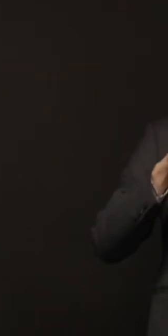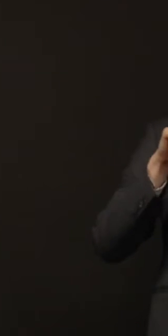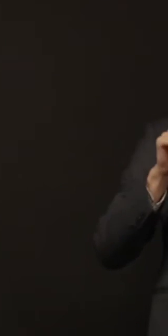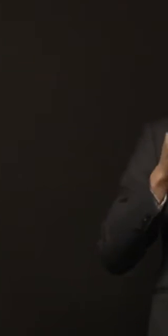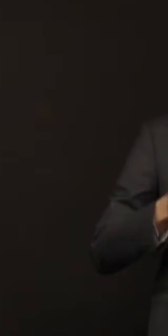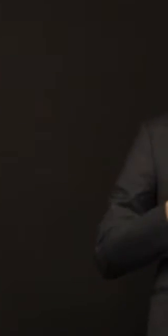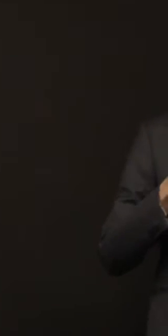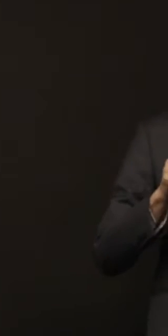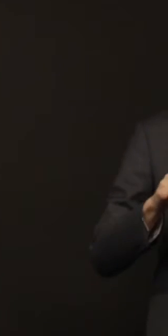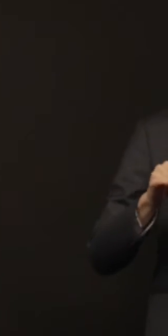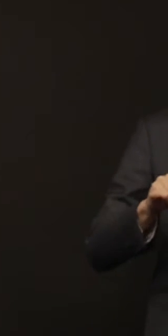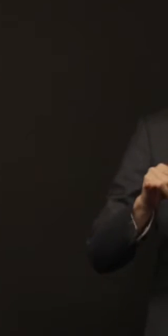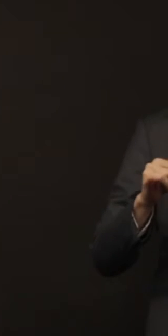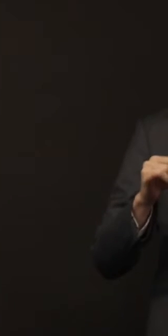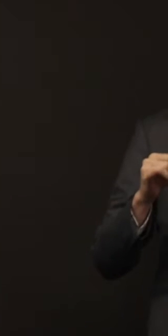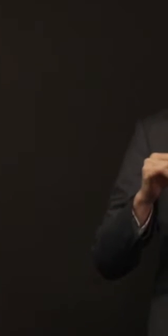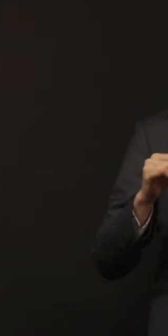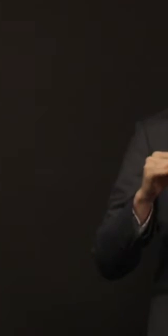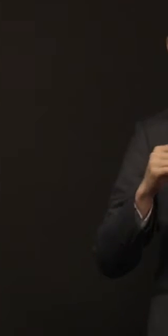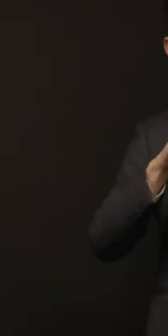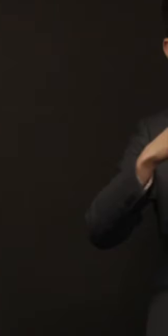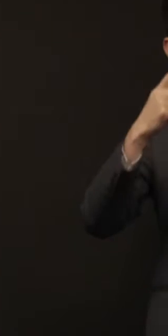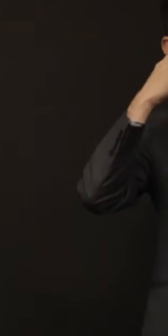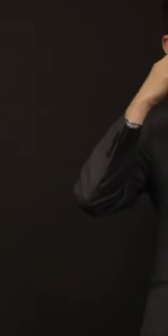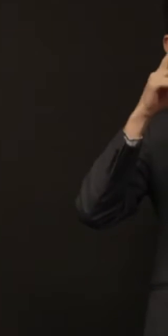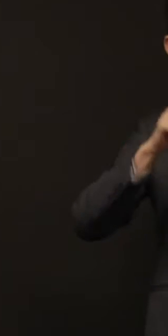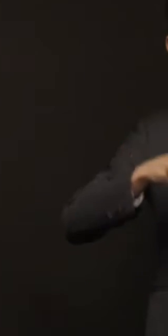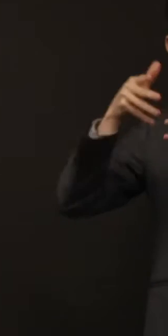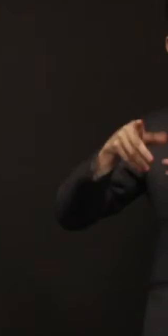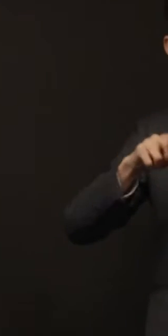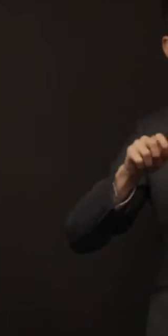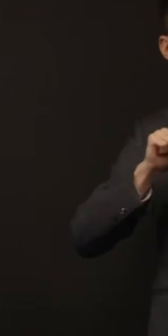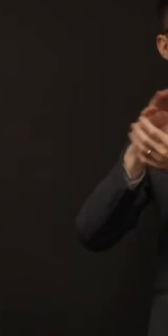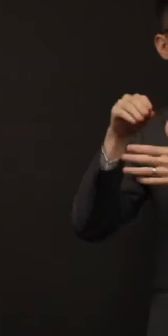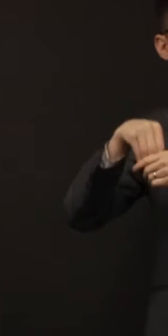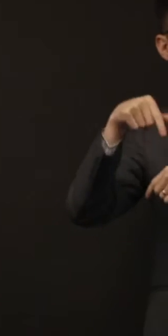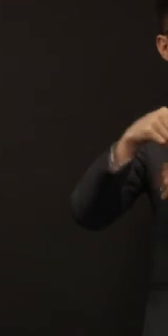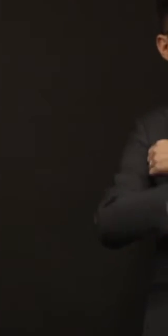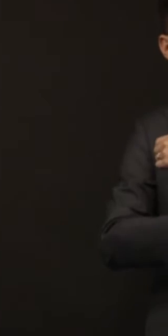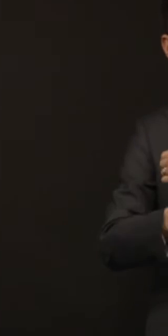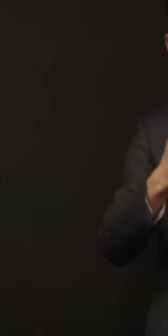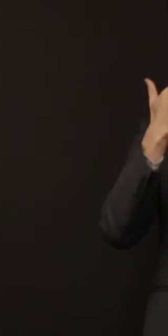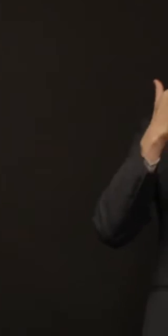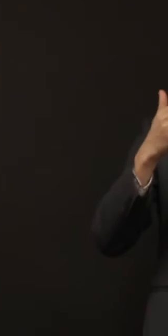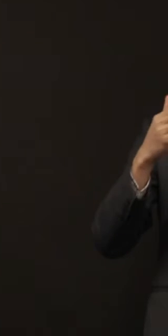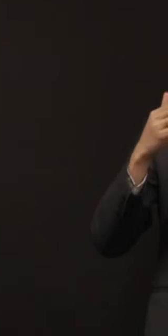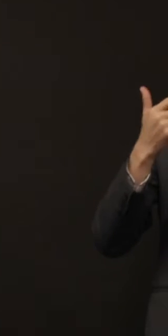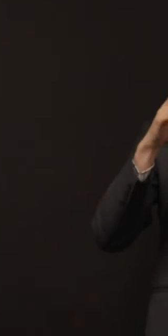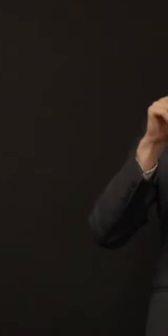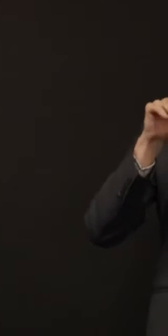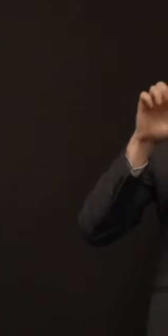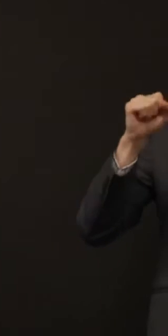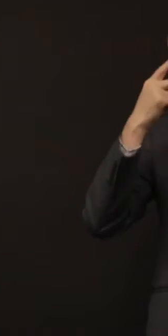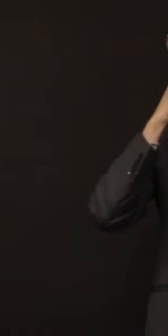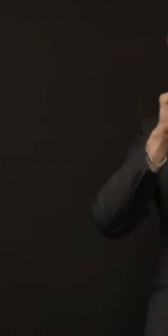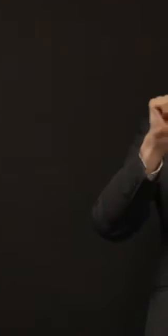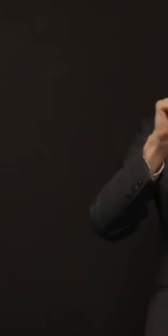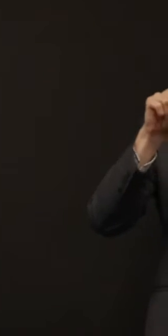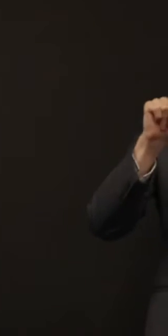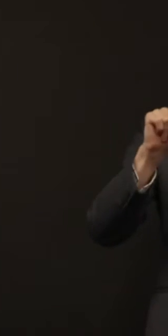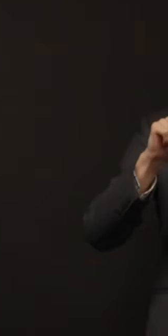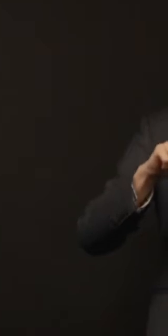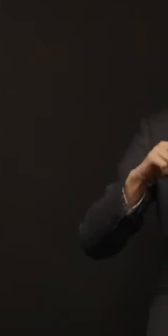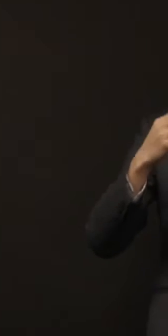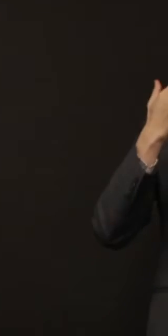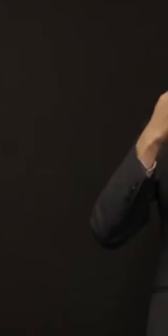think about the things that still have to be done in this country. Thank goodness for the Americans with Disabilities Act. Thank goodness that that